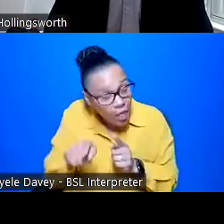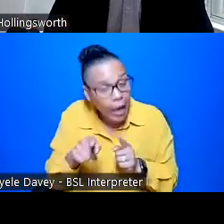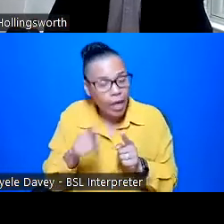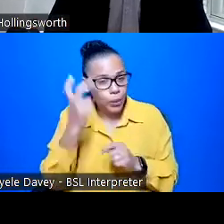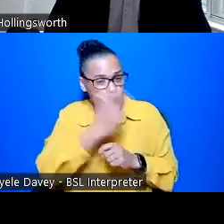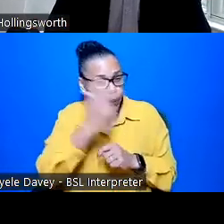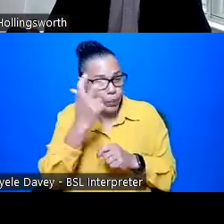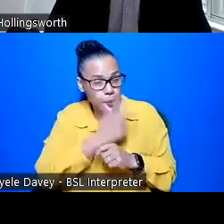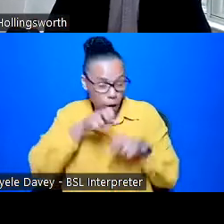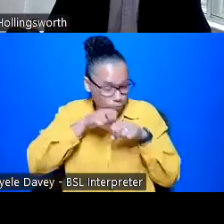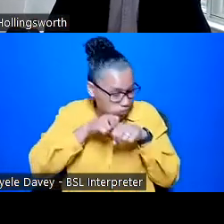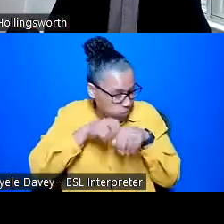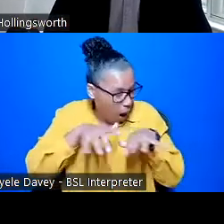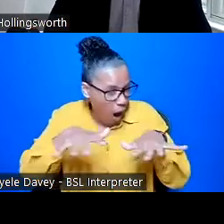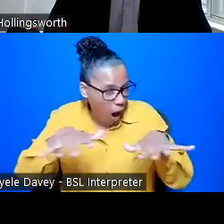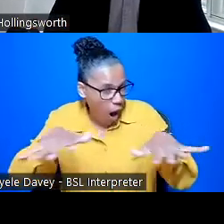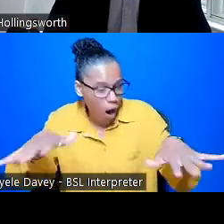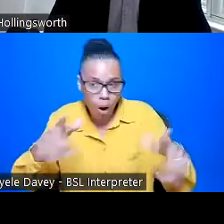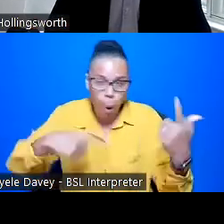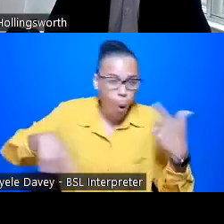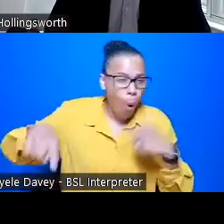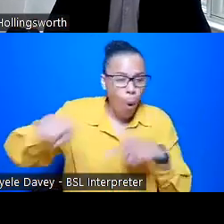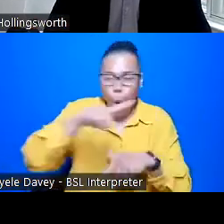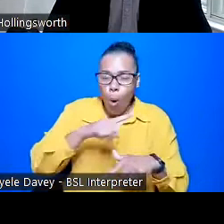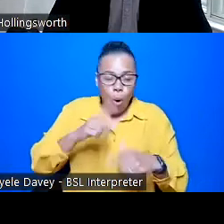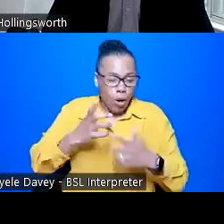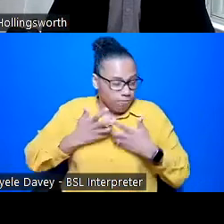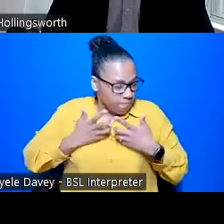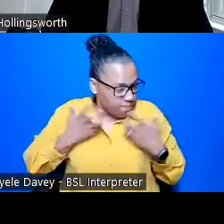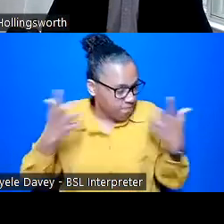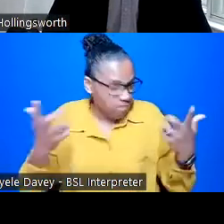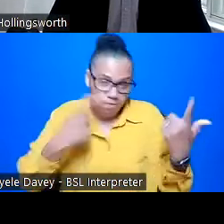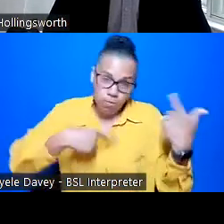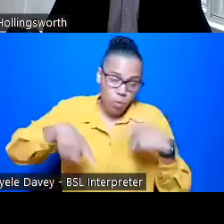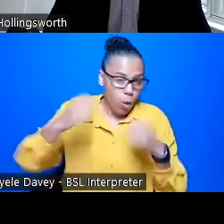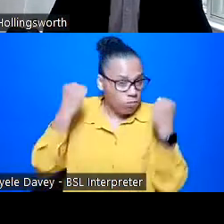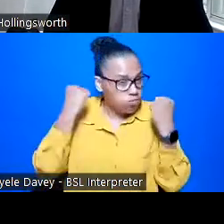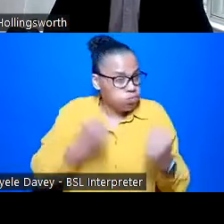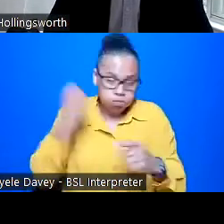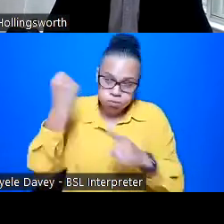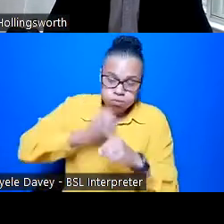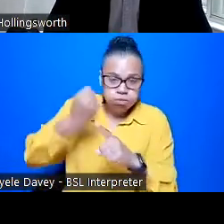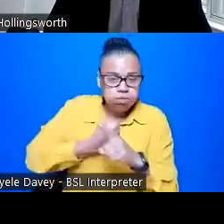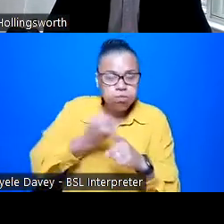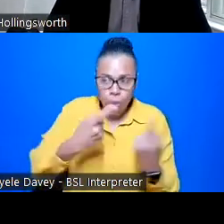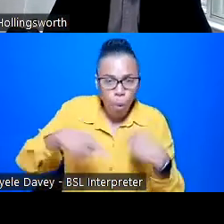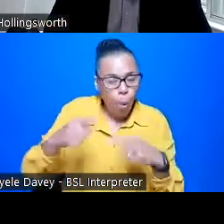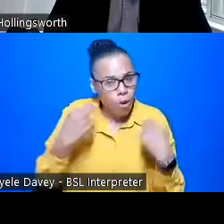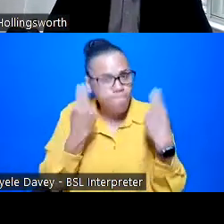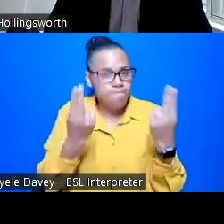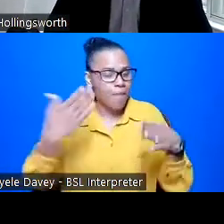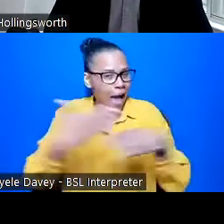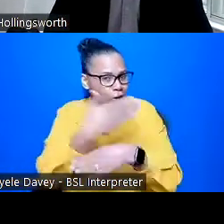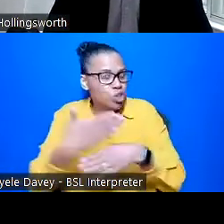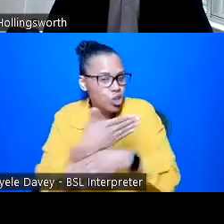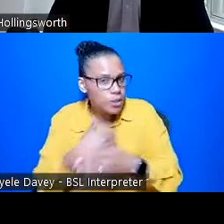terms of the outrage, but also the demand for action that created across the globe and in every organization and in every part of our